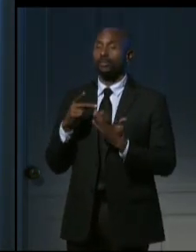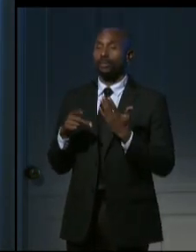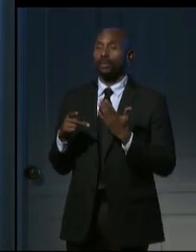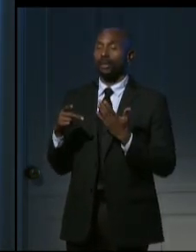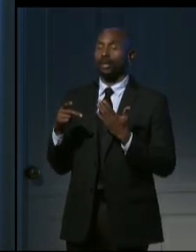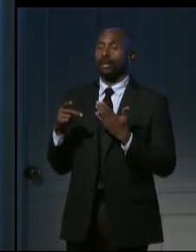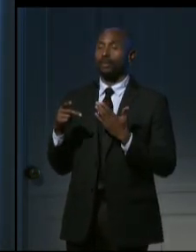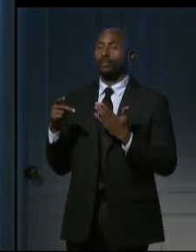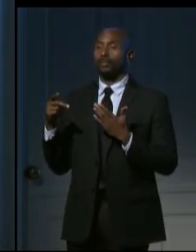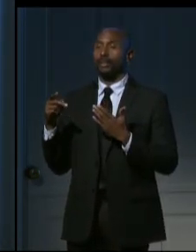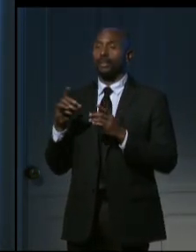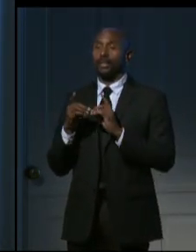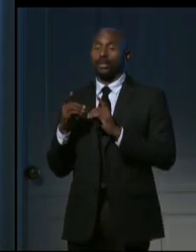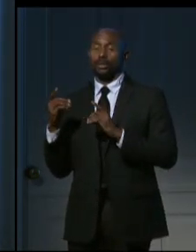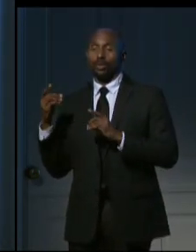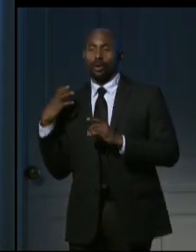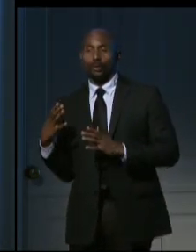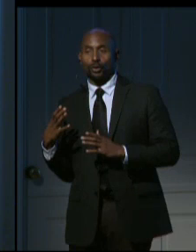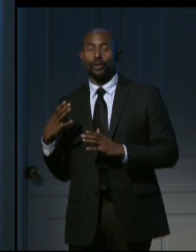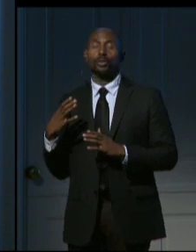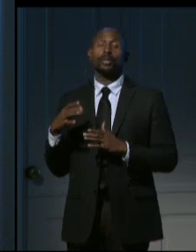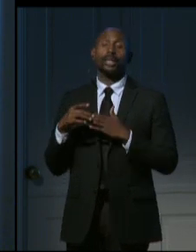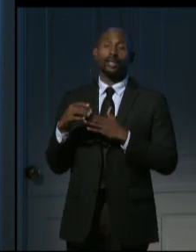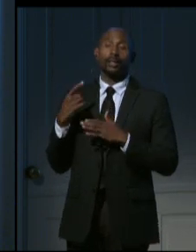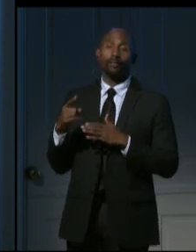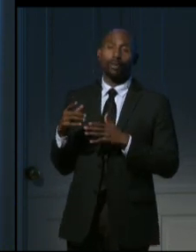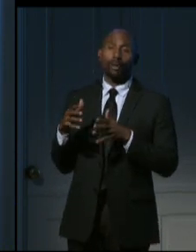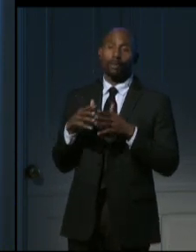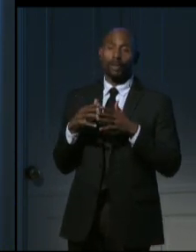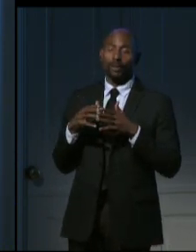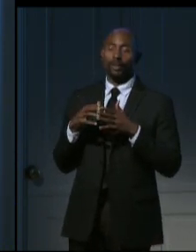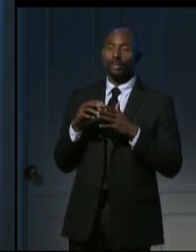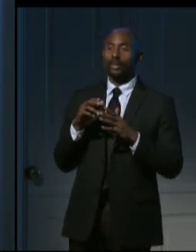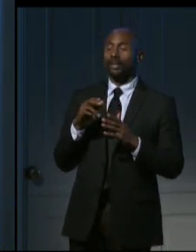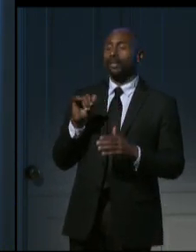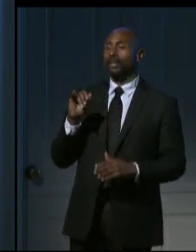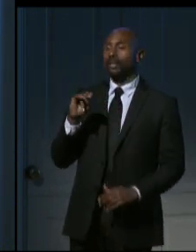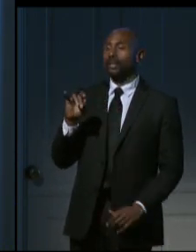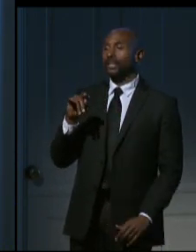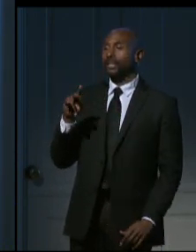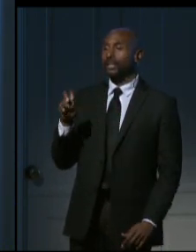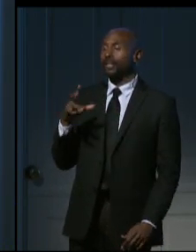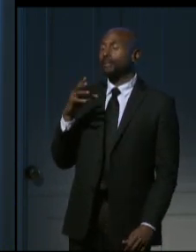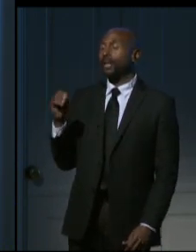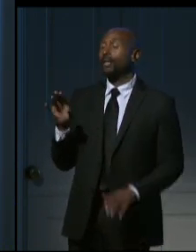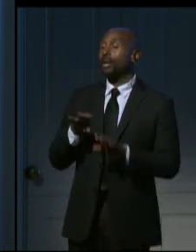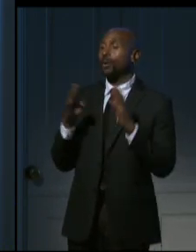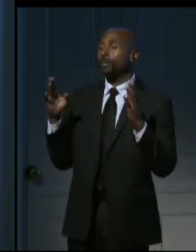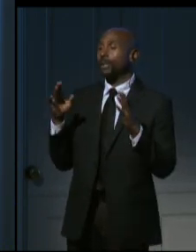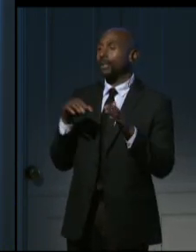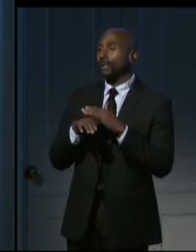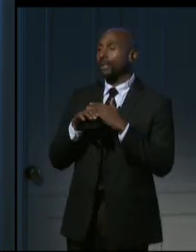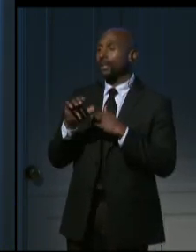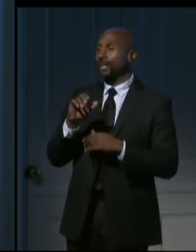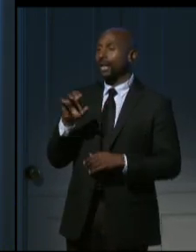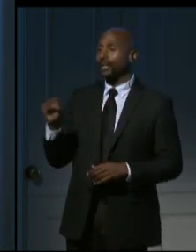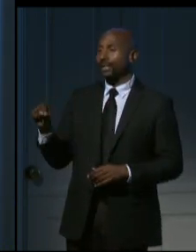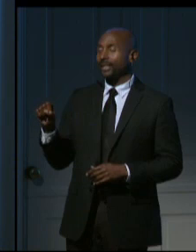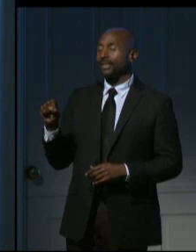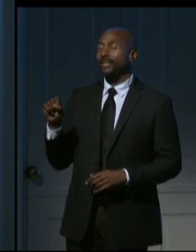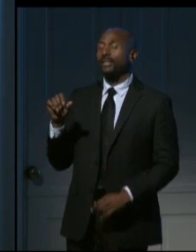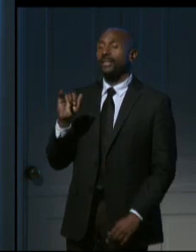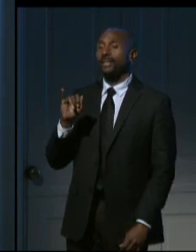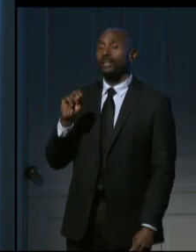American Women's History Initiative and the Open Access Initiative. Today, we are ending our